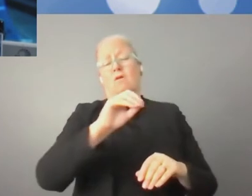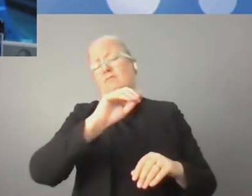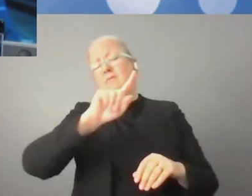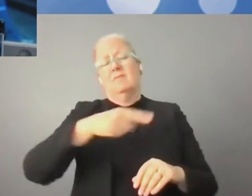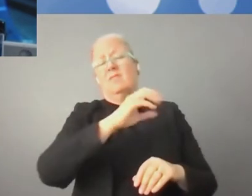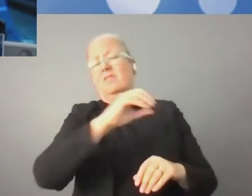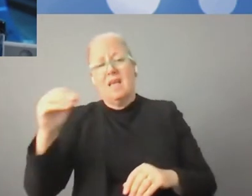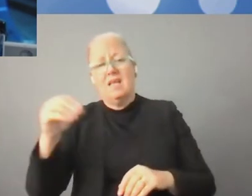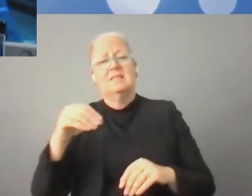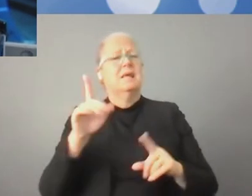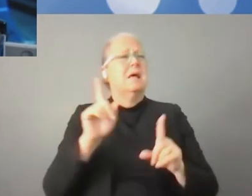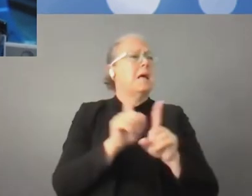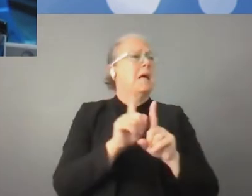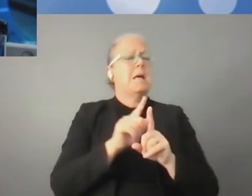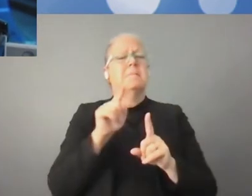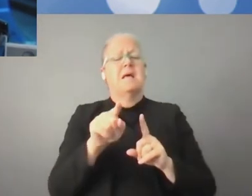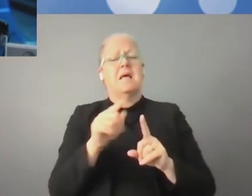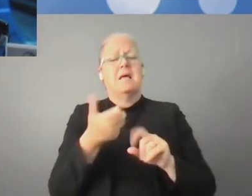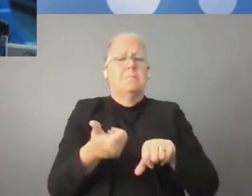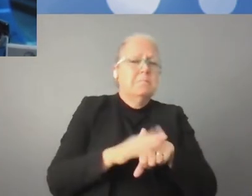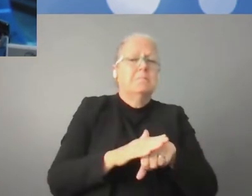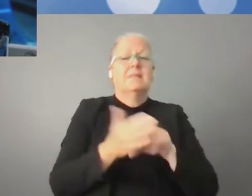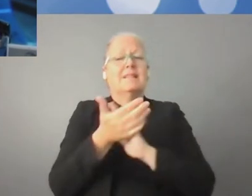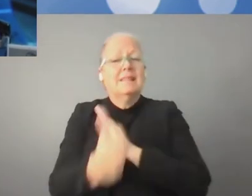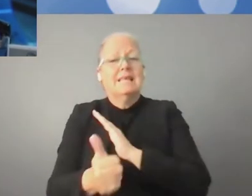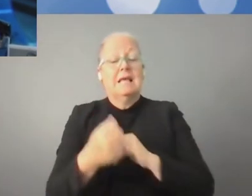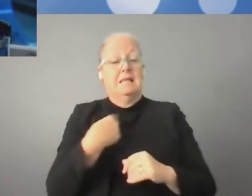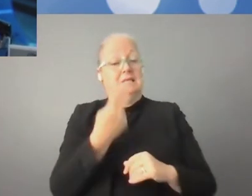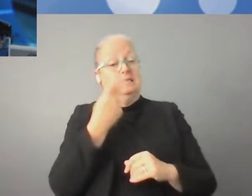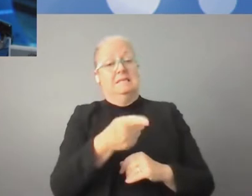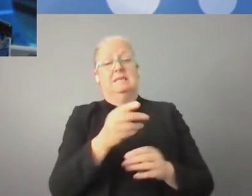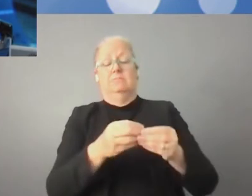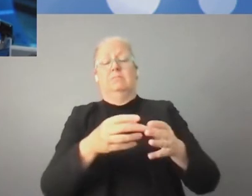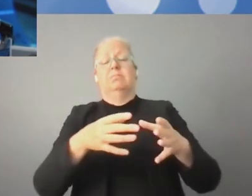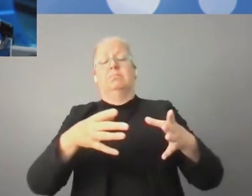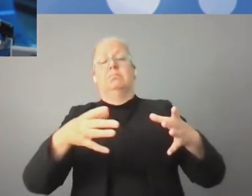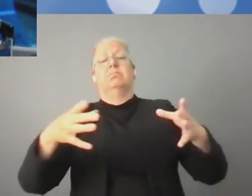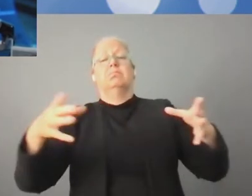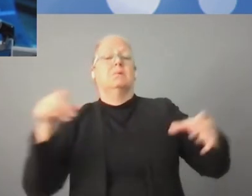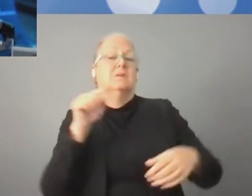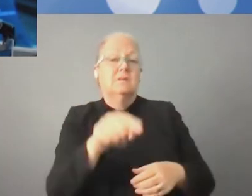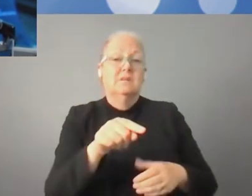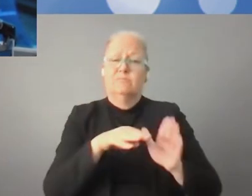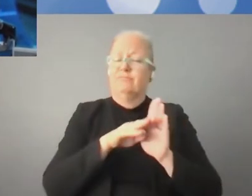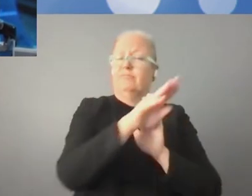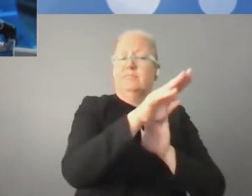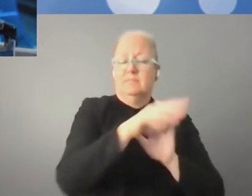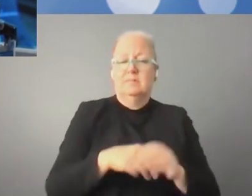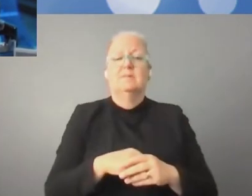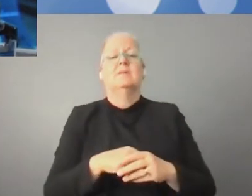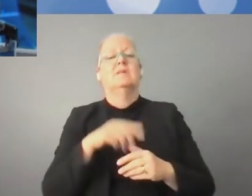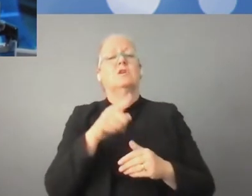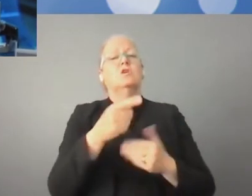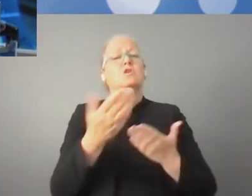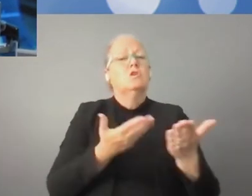expert of software is constantly growing this year expert of software and services has grown by almost 20